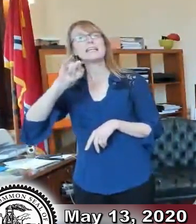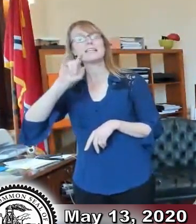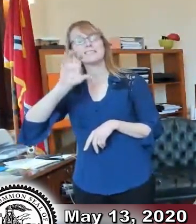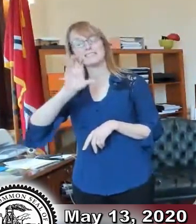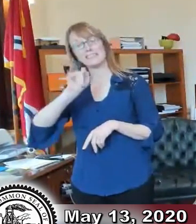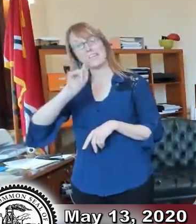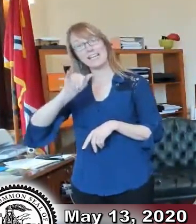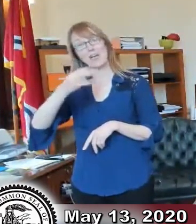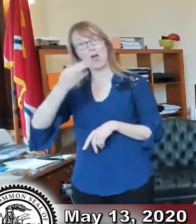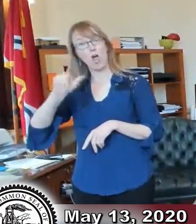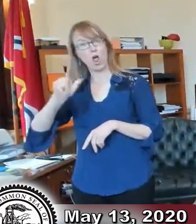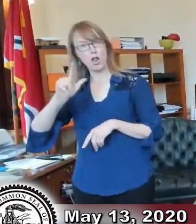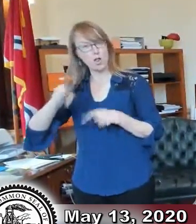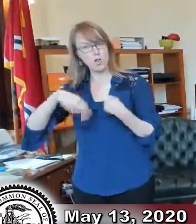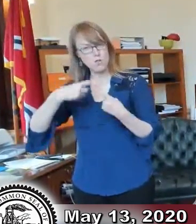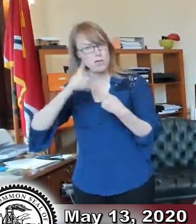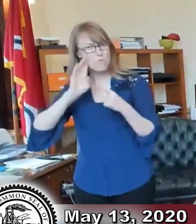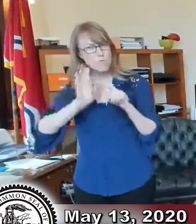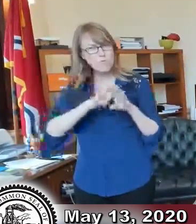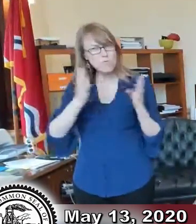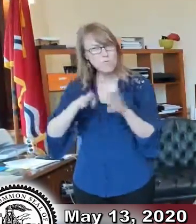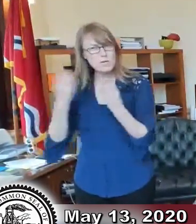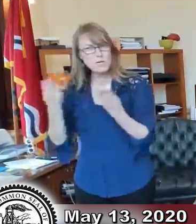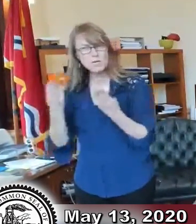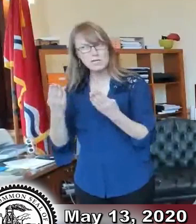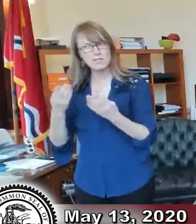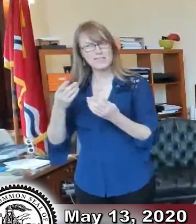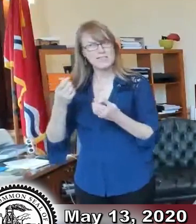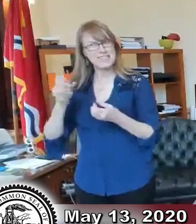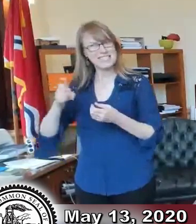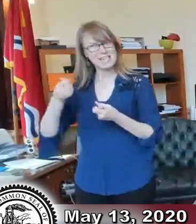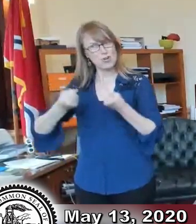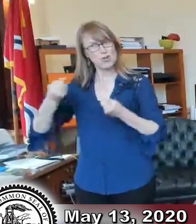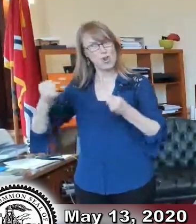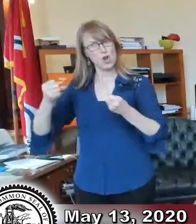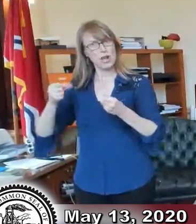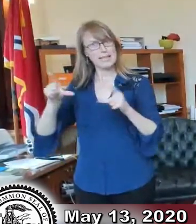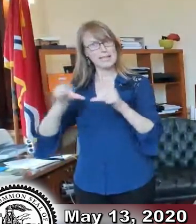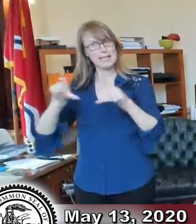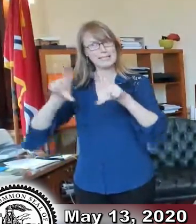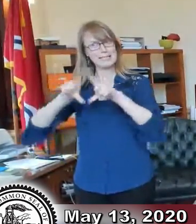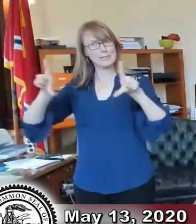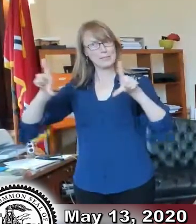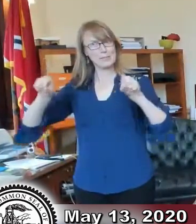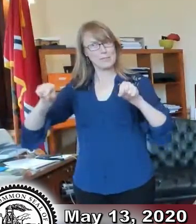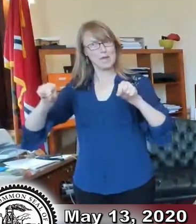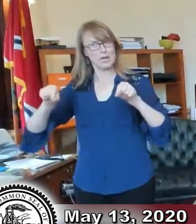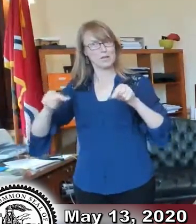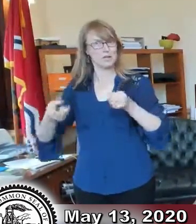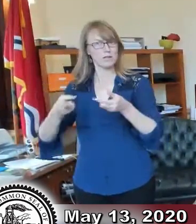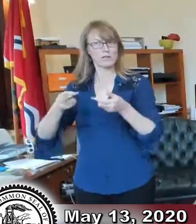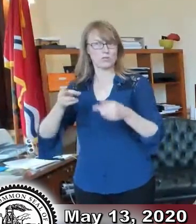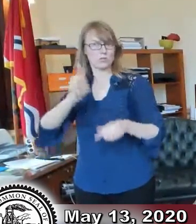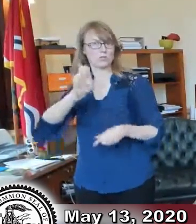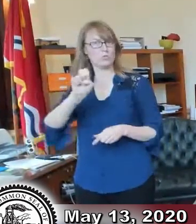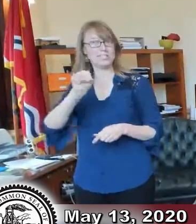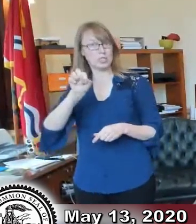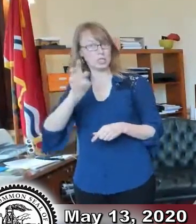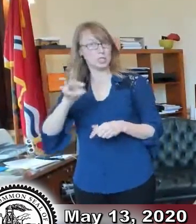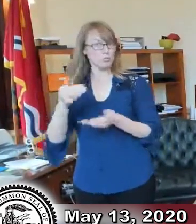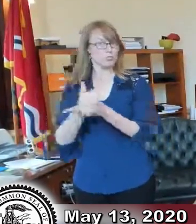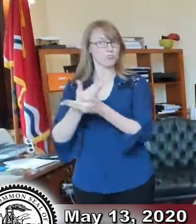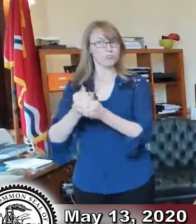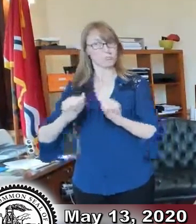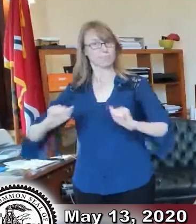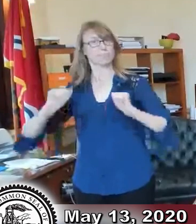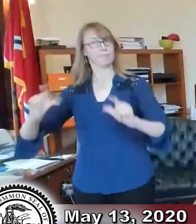Mm-hmm. It's going to be sometime in June. We are not opening City Hall to visitors on the 18th. We are going to be bringing